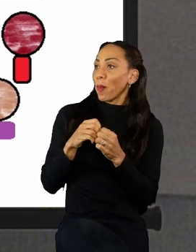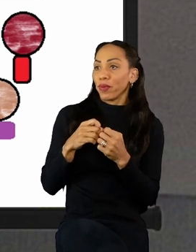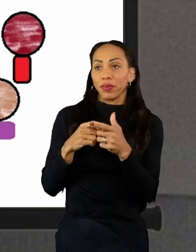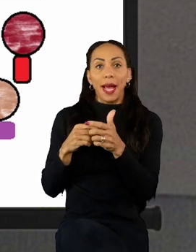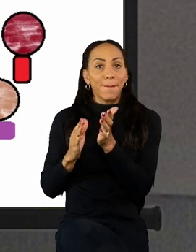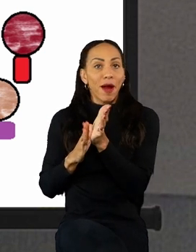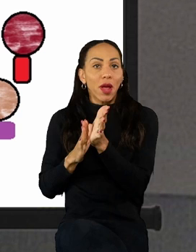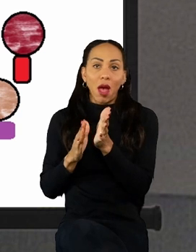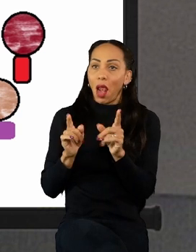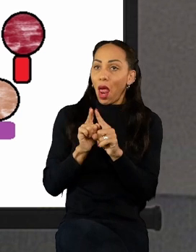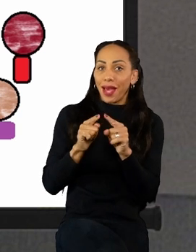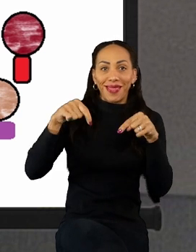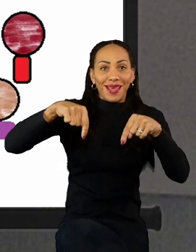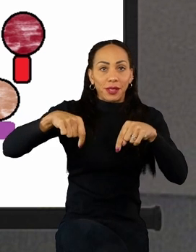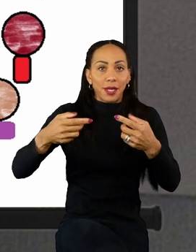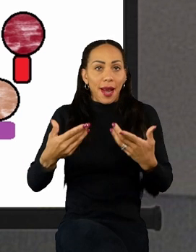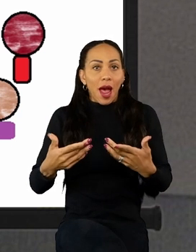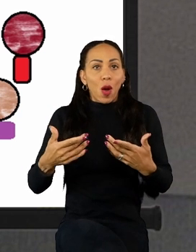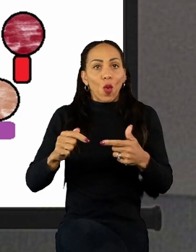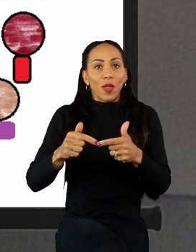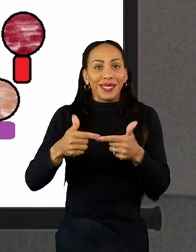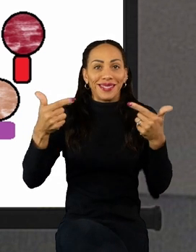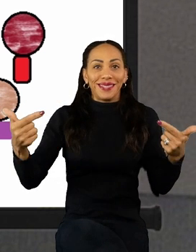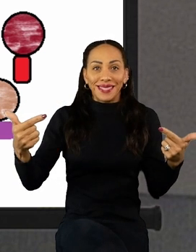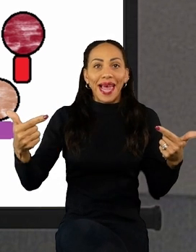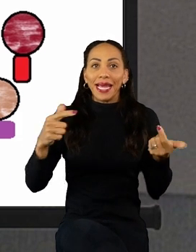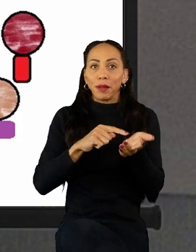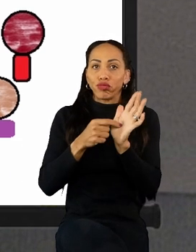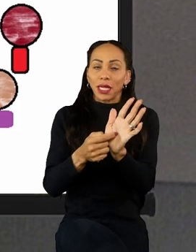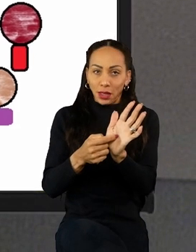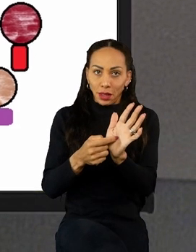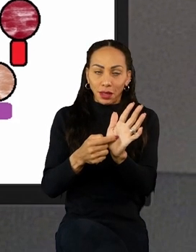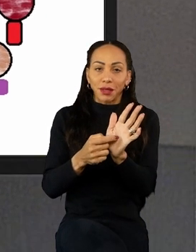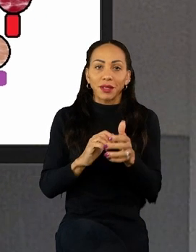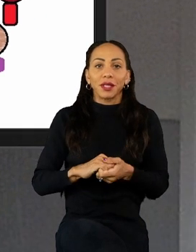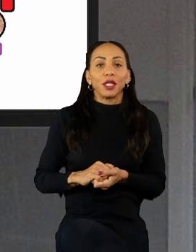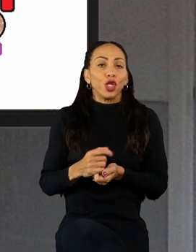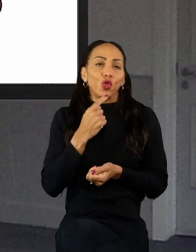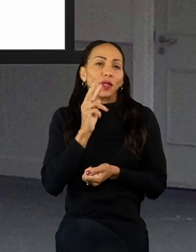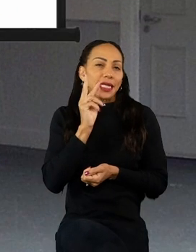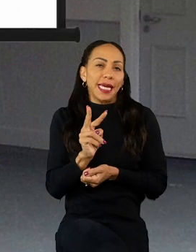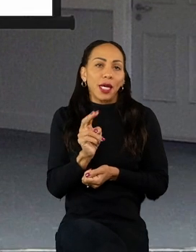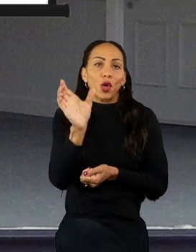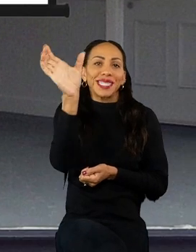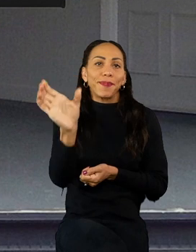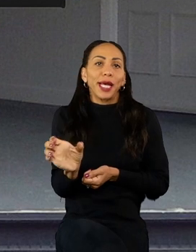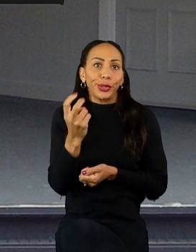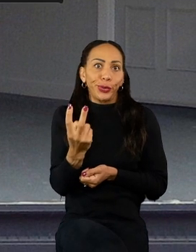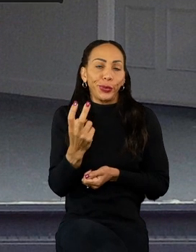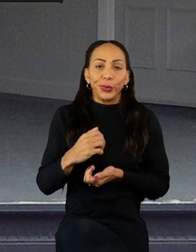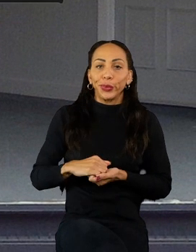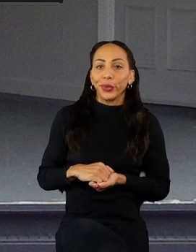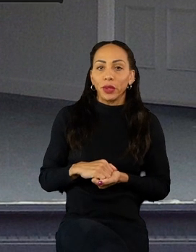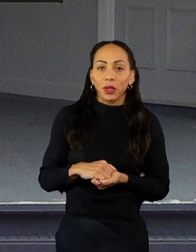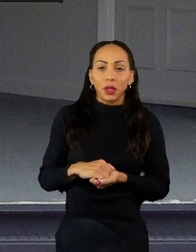are on the screen right now. We've been placed into this space. So then you can see that in space two on the right-hand